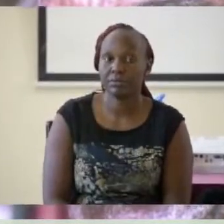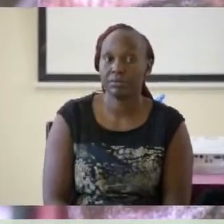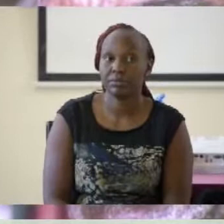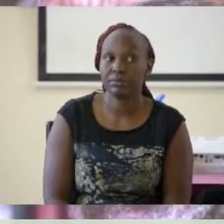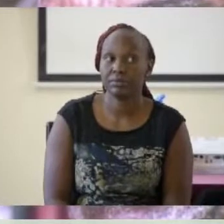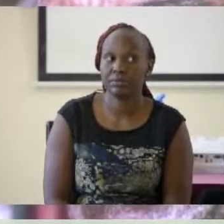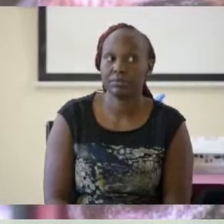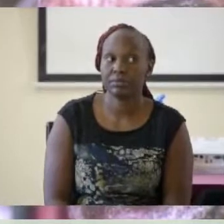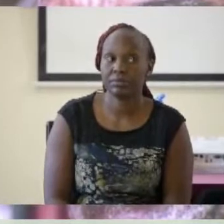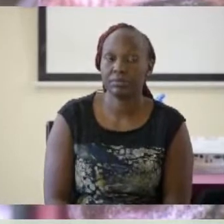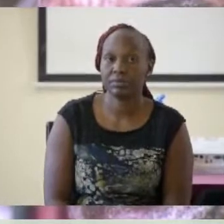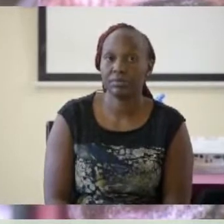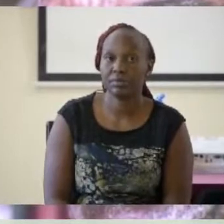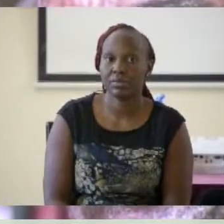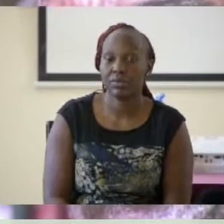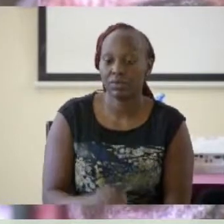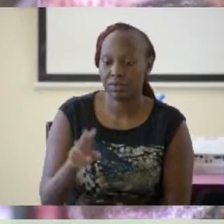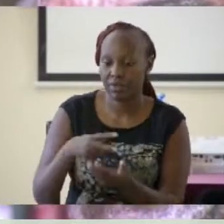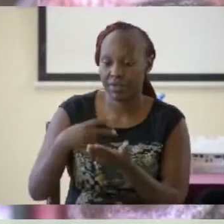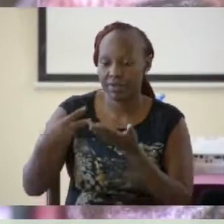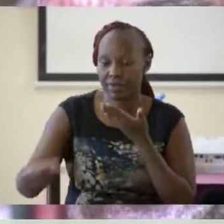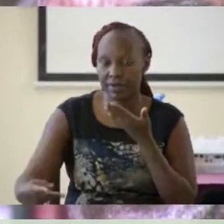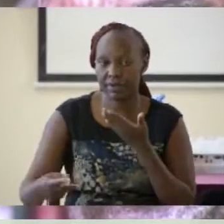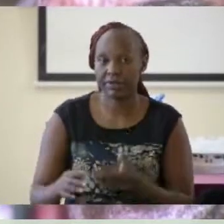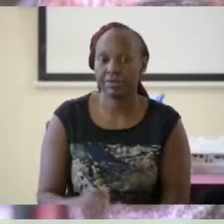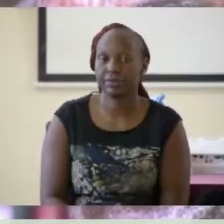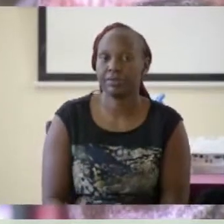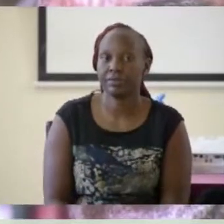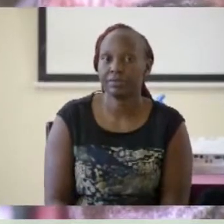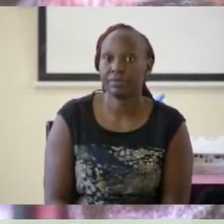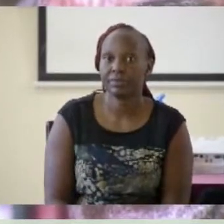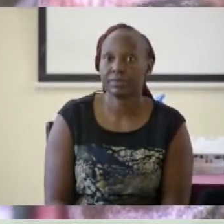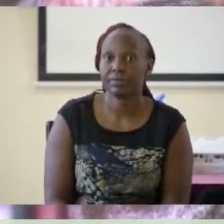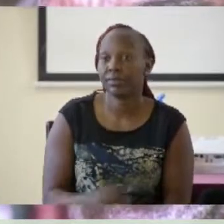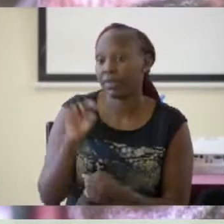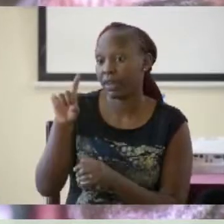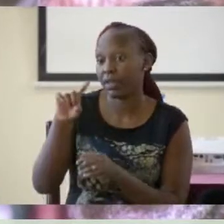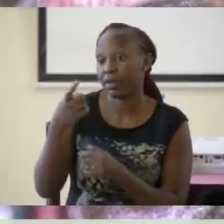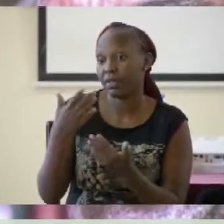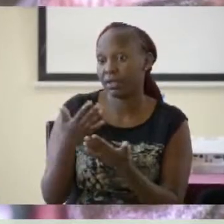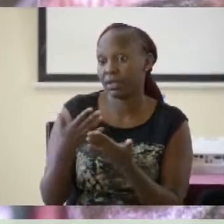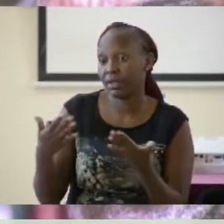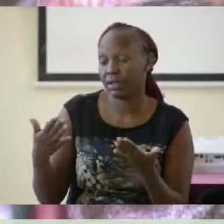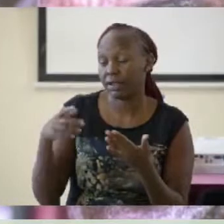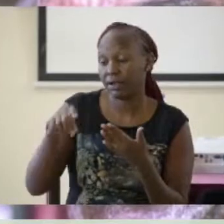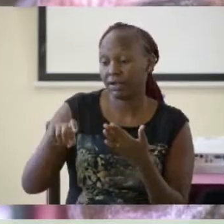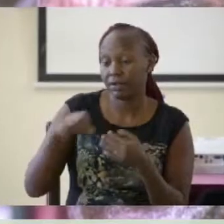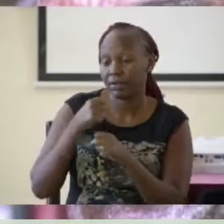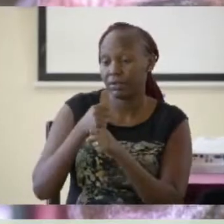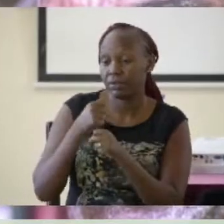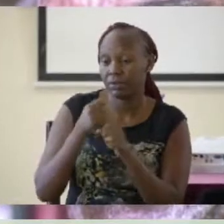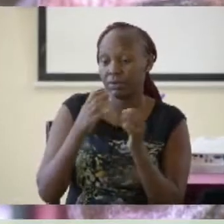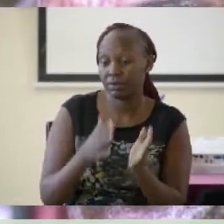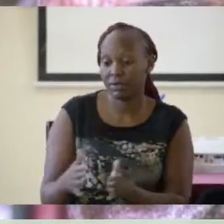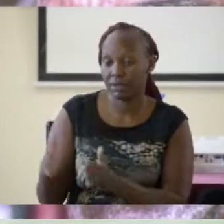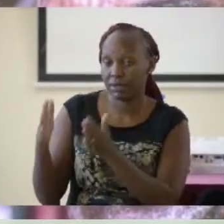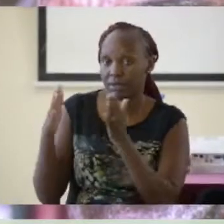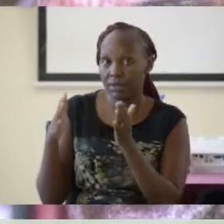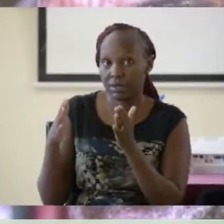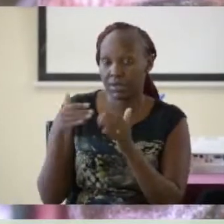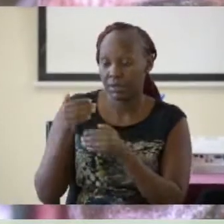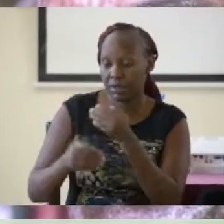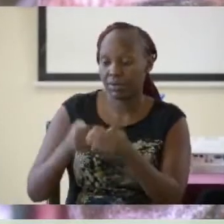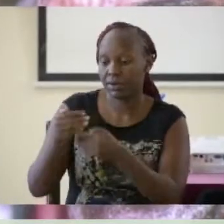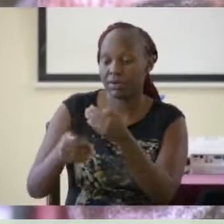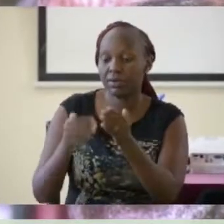then we are set for failures. So the first thing that you need to do is planning. And in the process